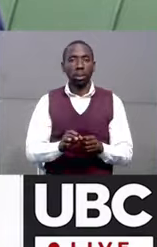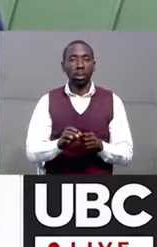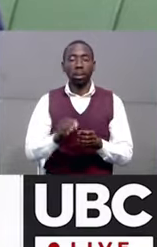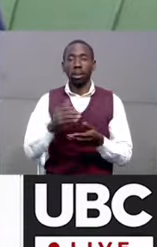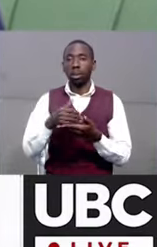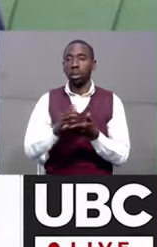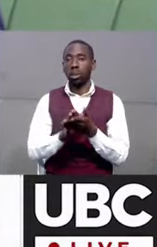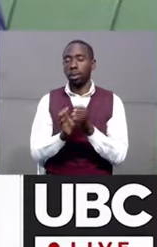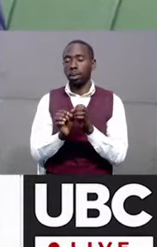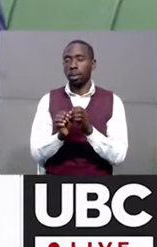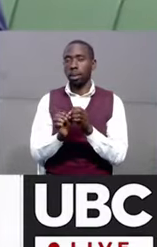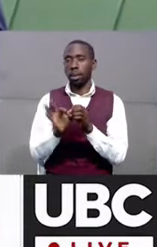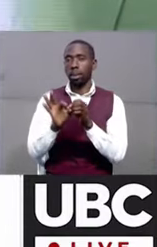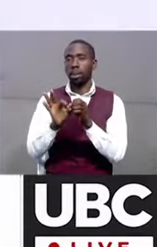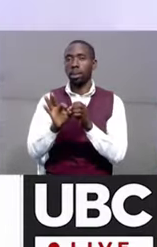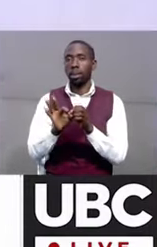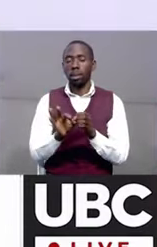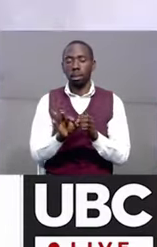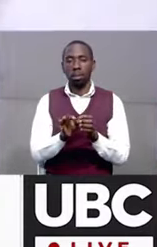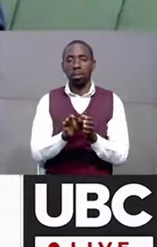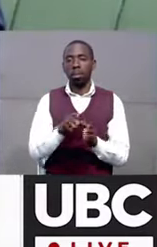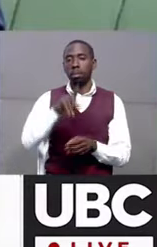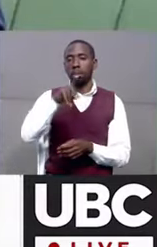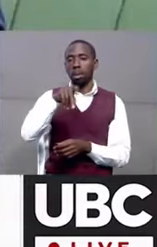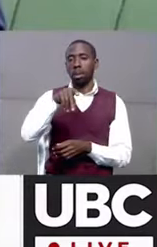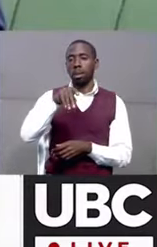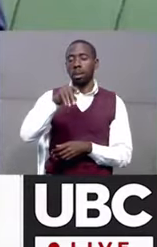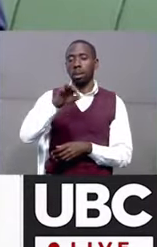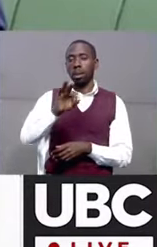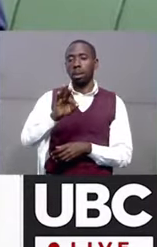Section 13 of the Public Finance Management Act